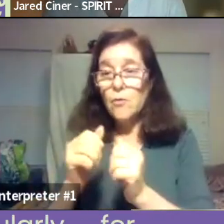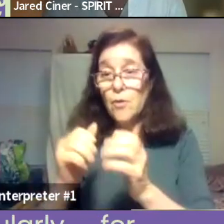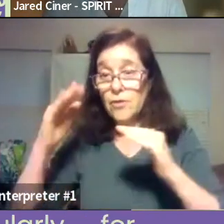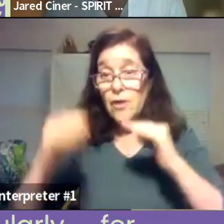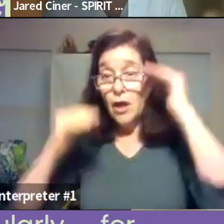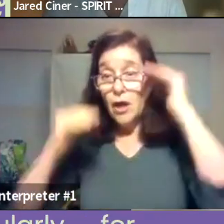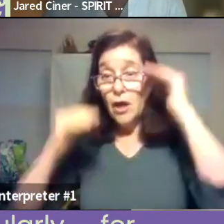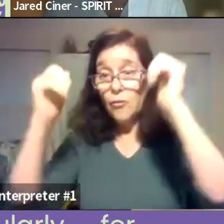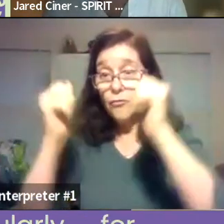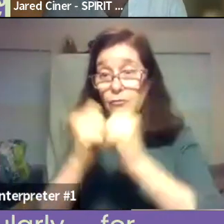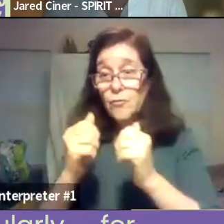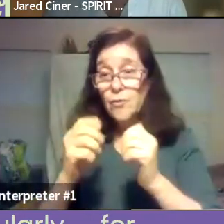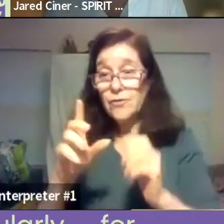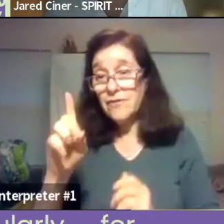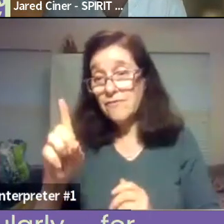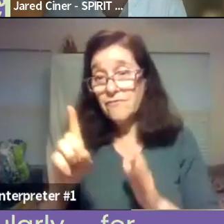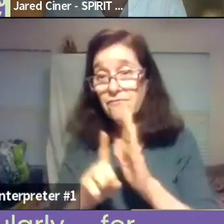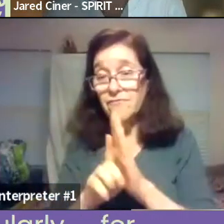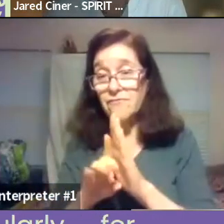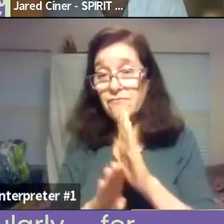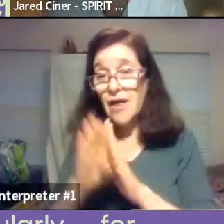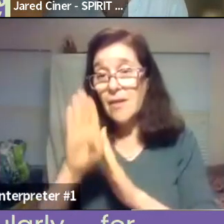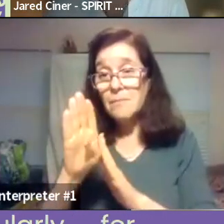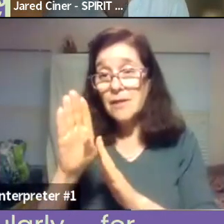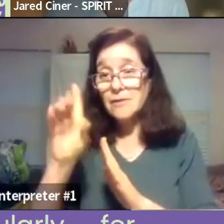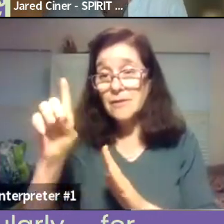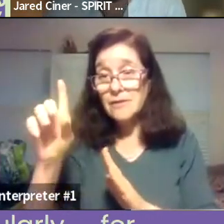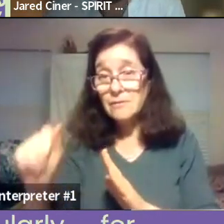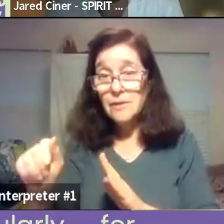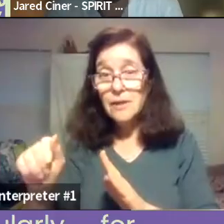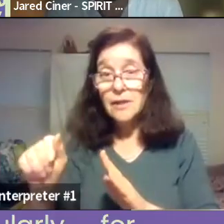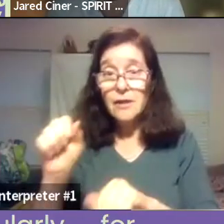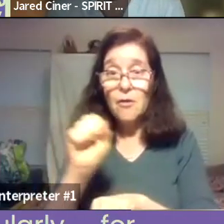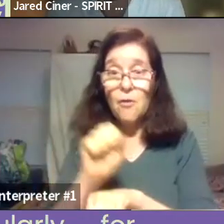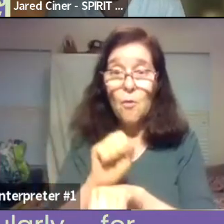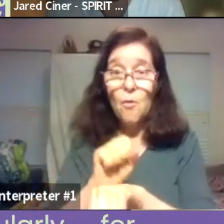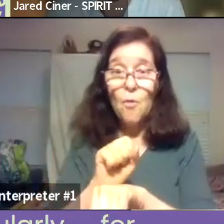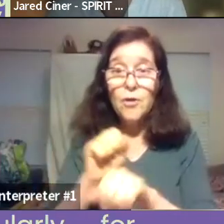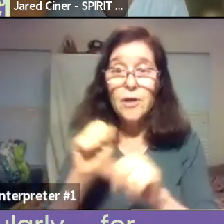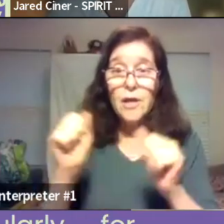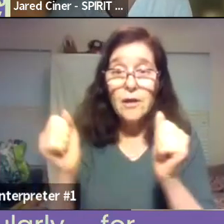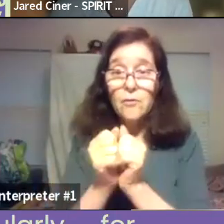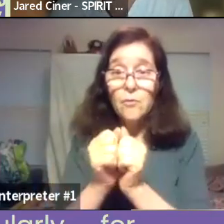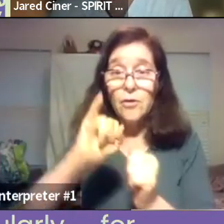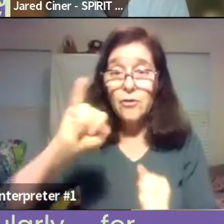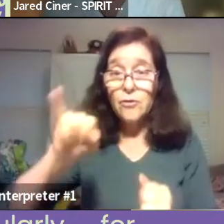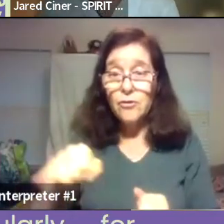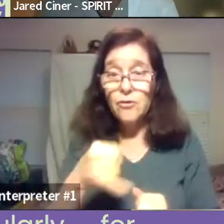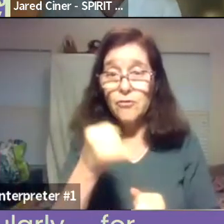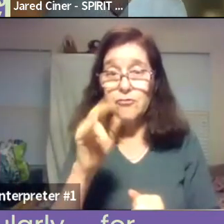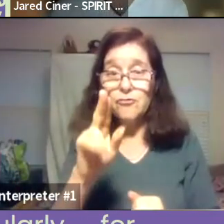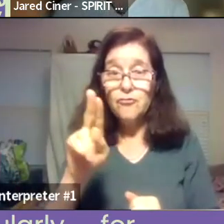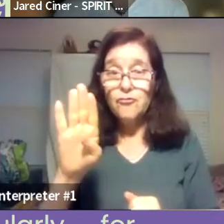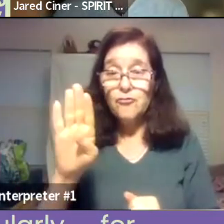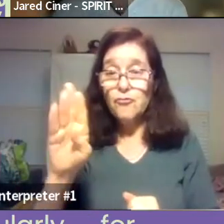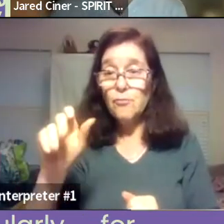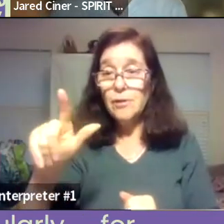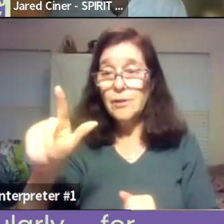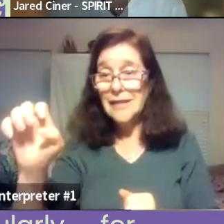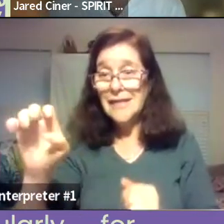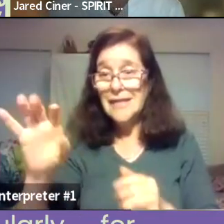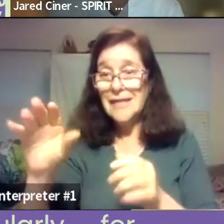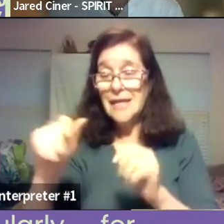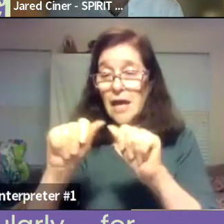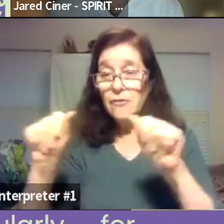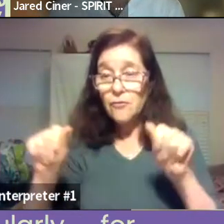disabilities at an organization in Montgomery County called the Jubilee Association. And my other job at